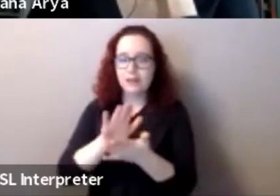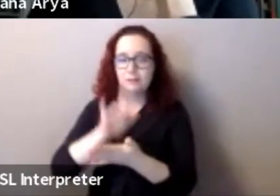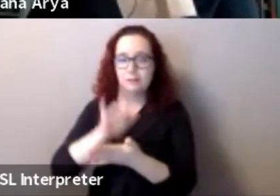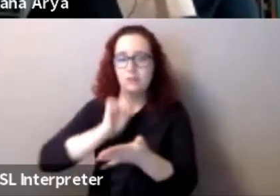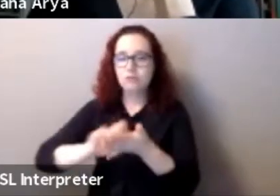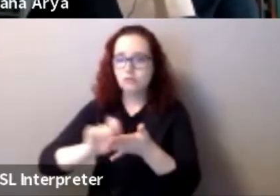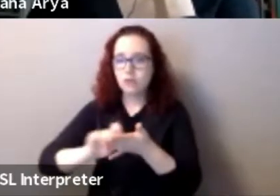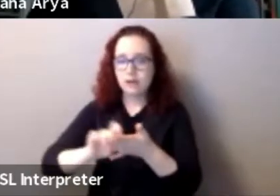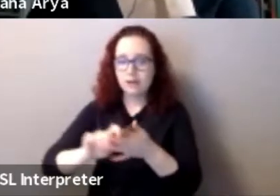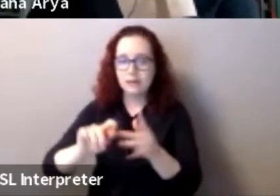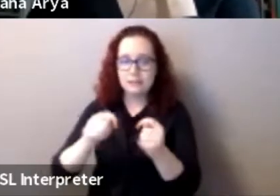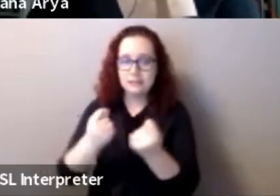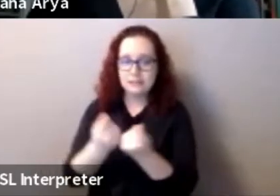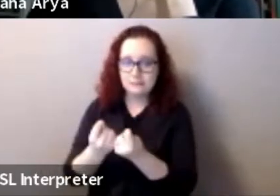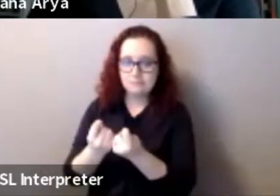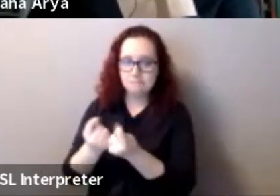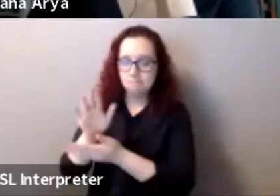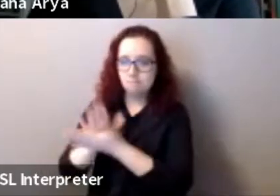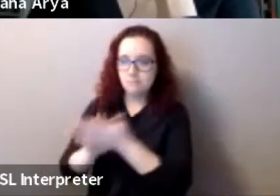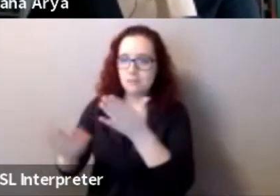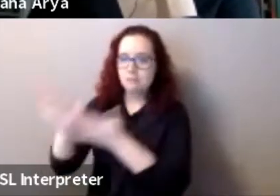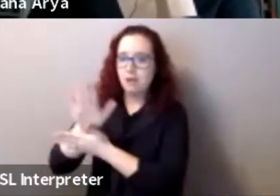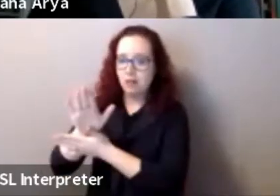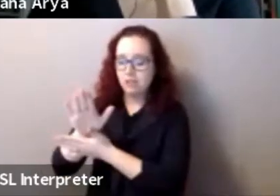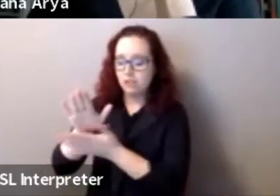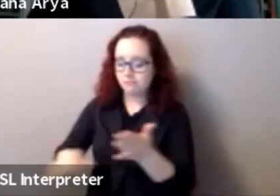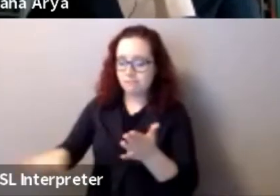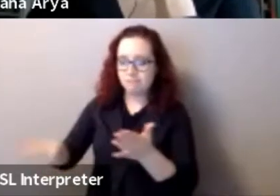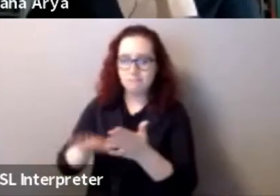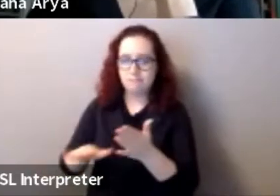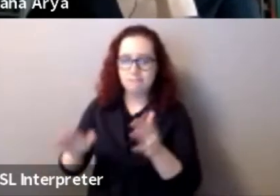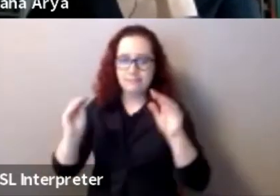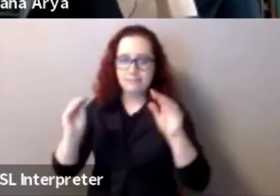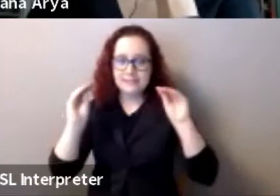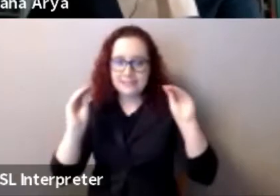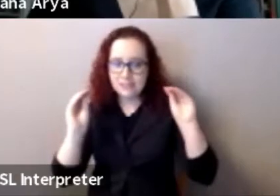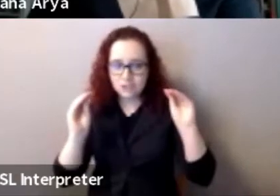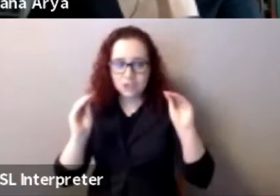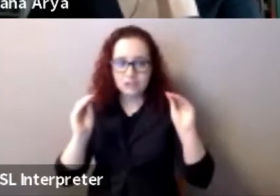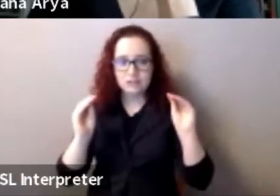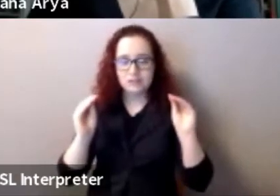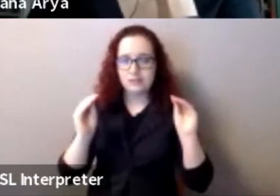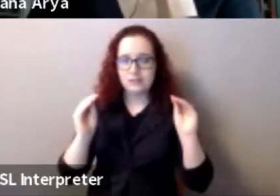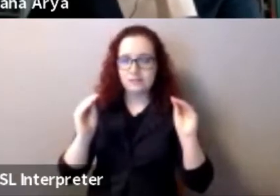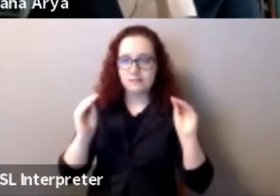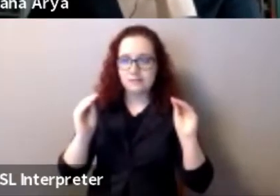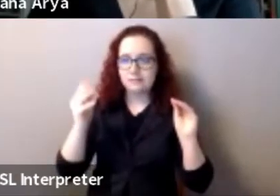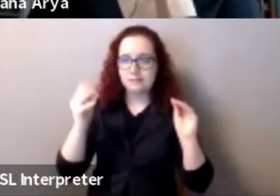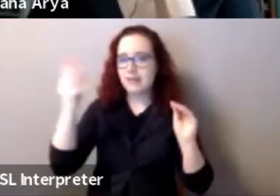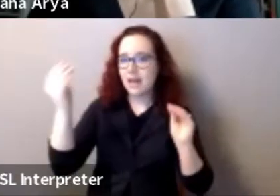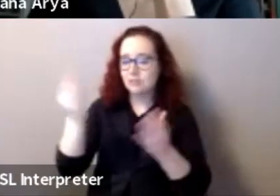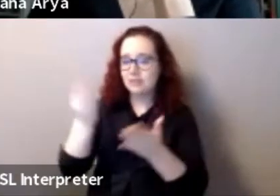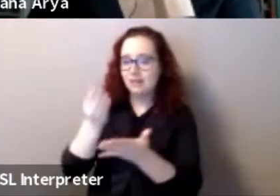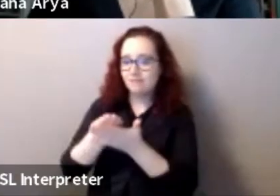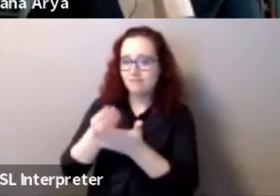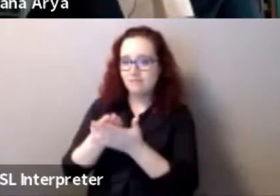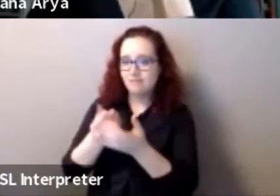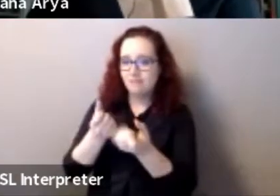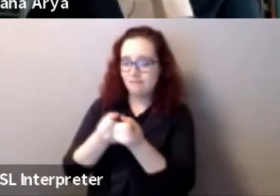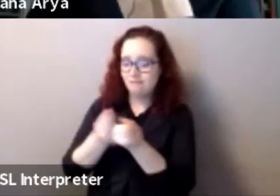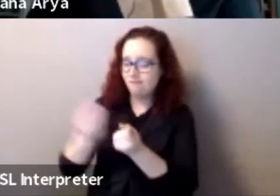teams, collegiality, the whole idea of teaching, external funding. You have got also as a chair